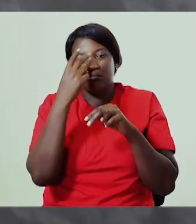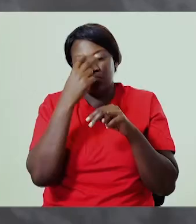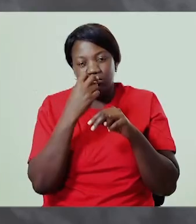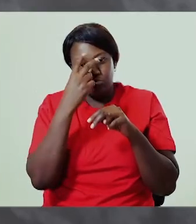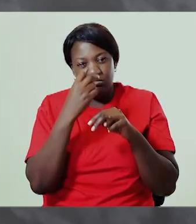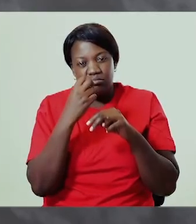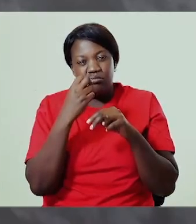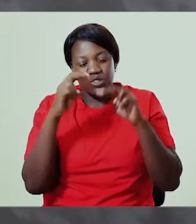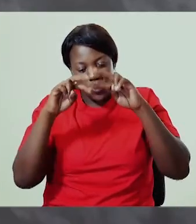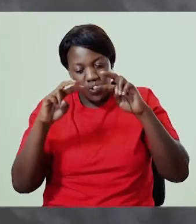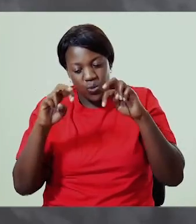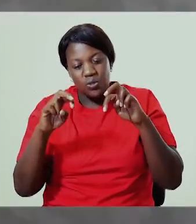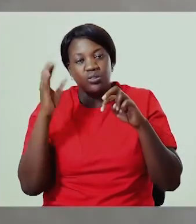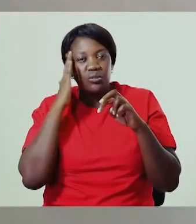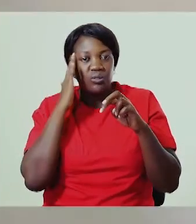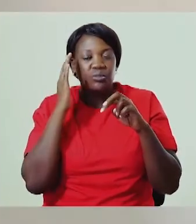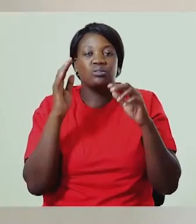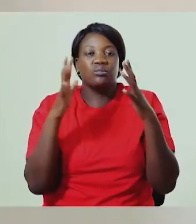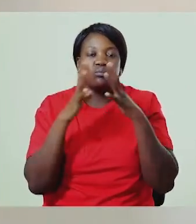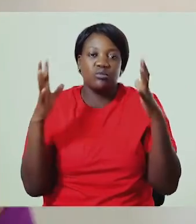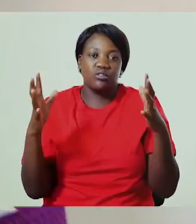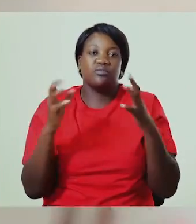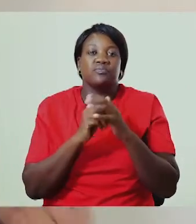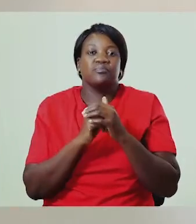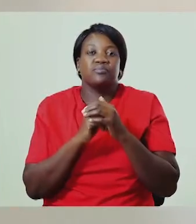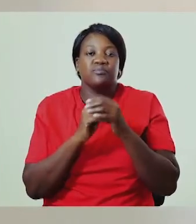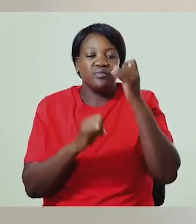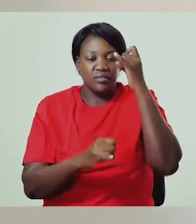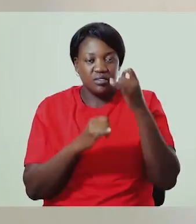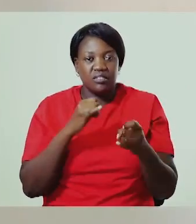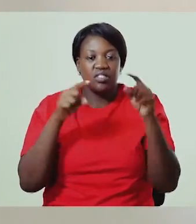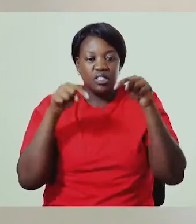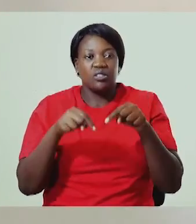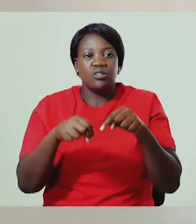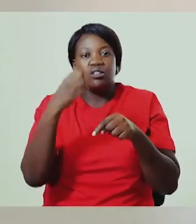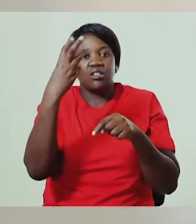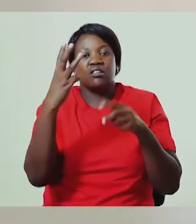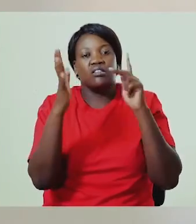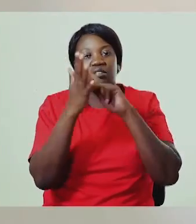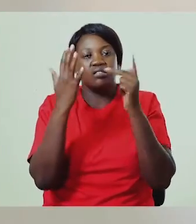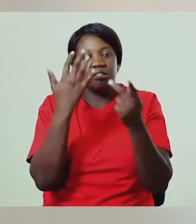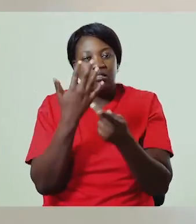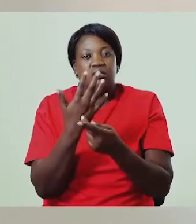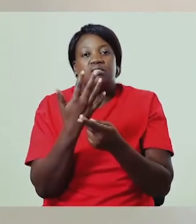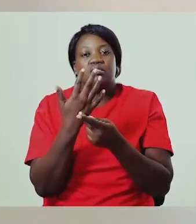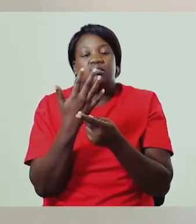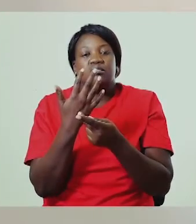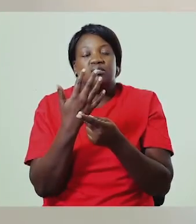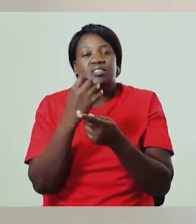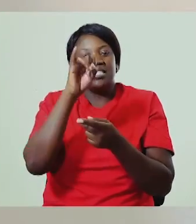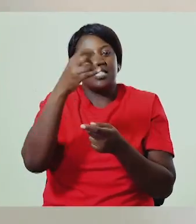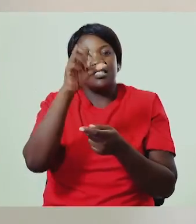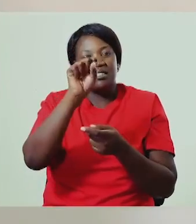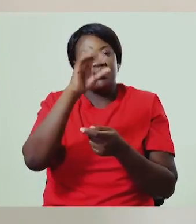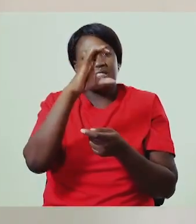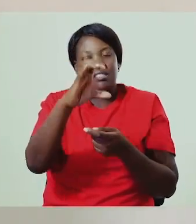mystery, or adventure. Well, we've come to the end of today's third program in our 5-part series for